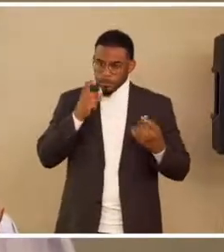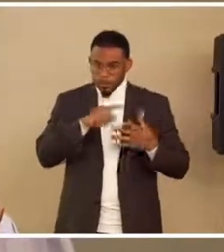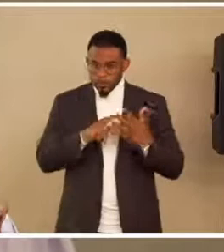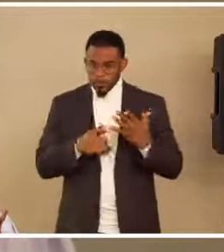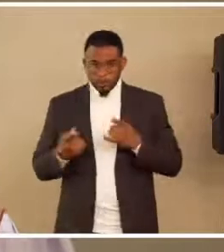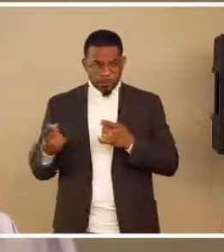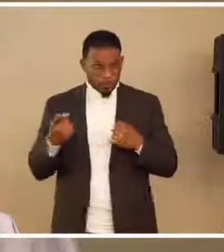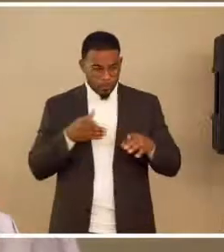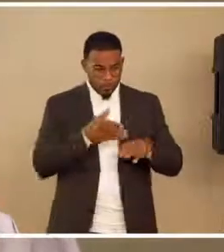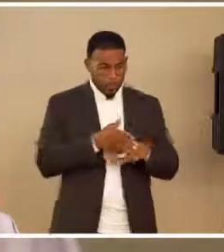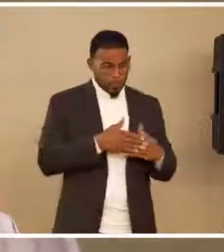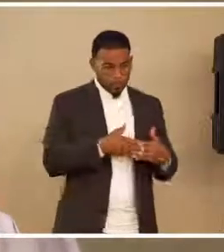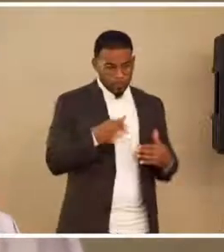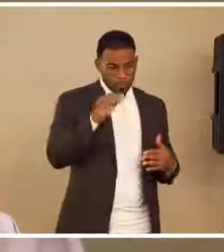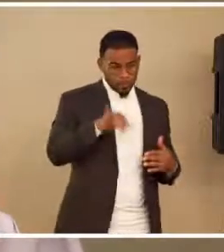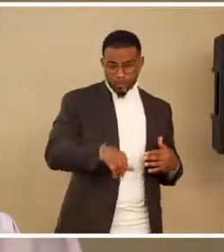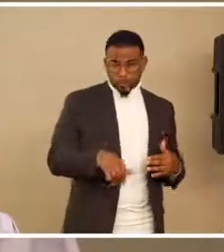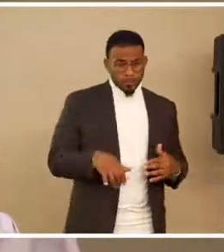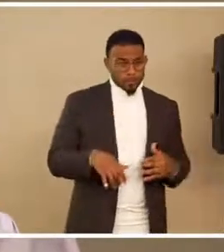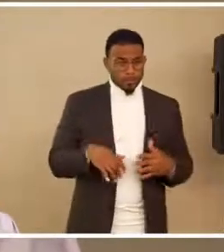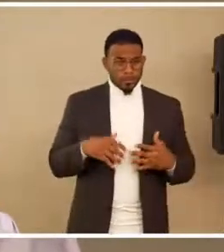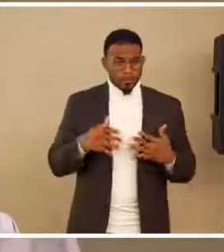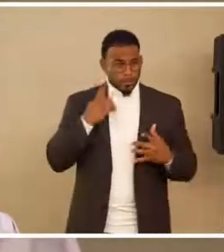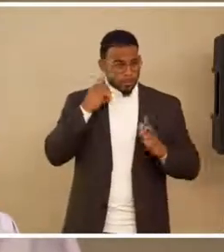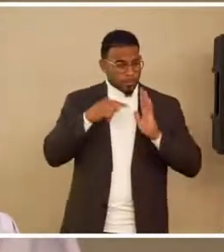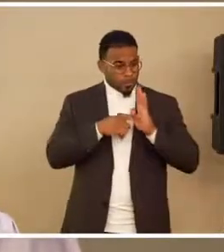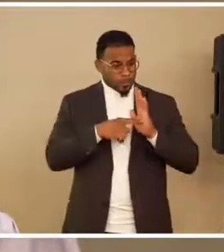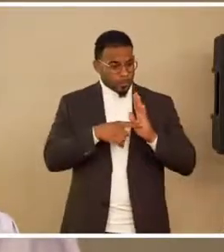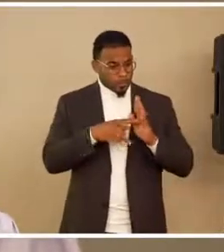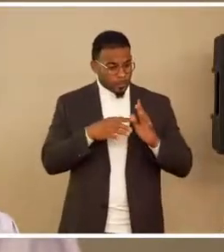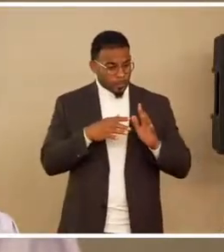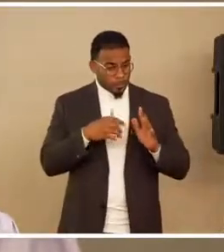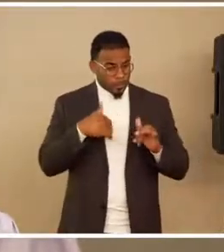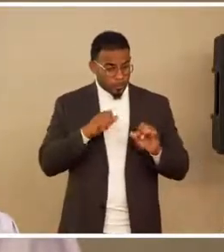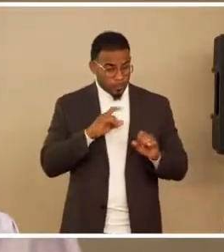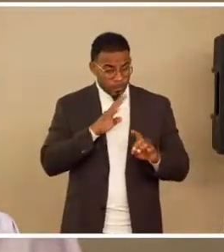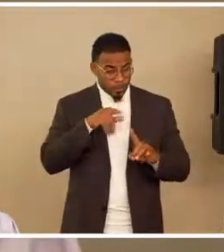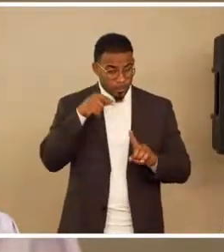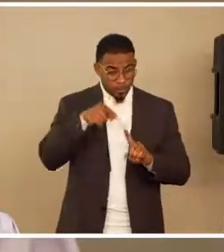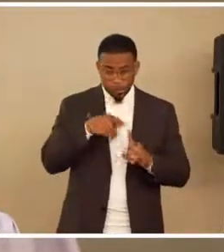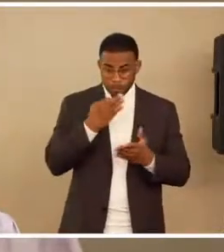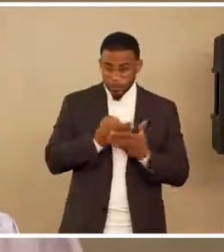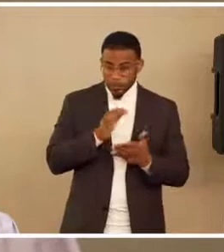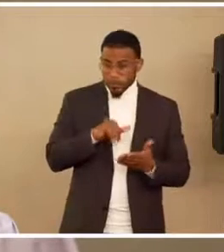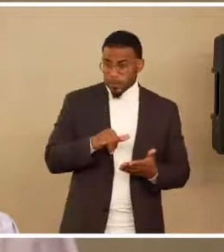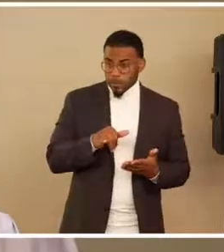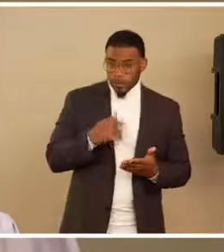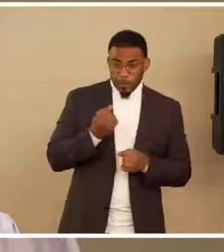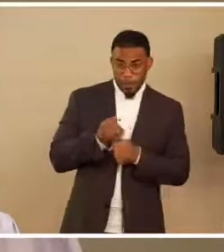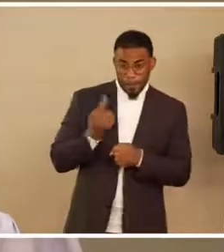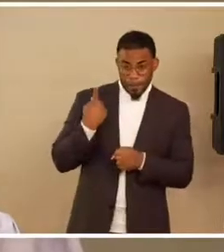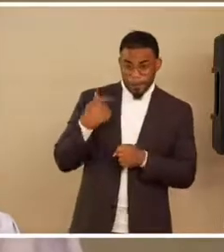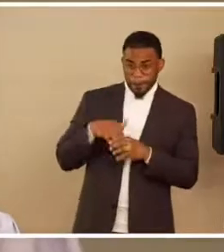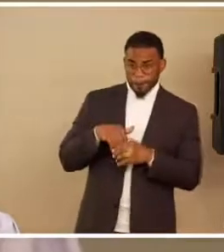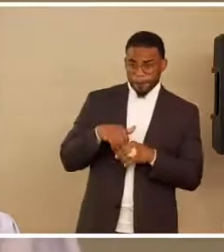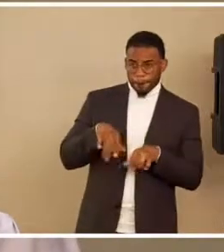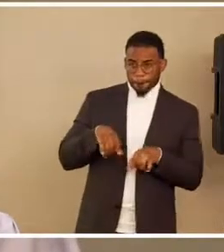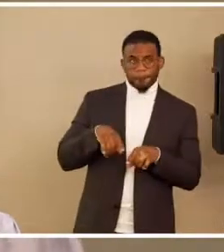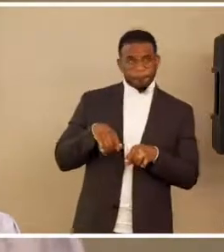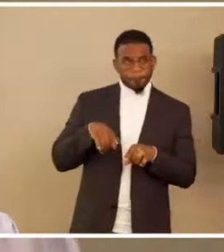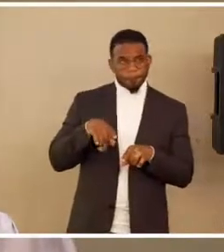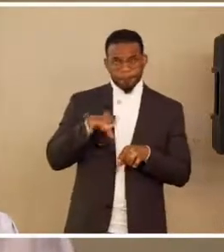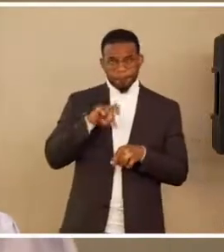have happened after that. For example, we can speak about the fact that last year during the